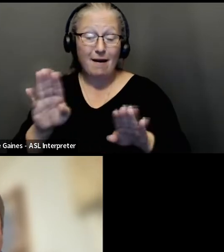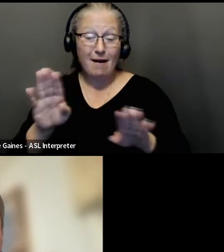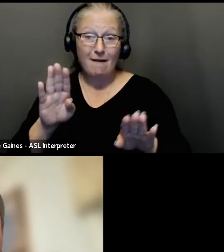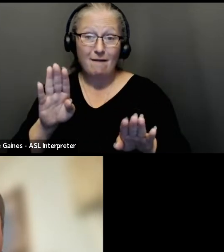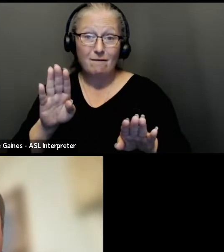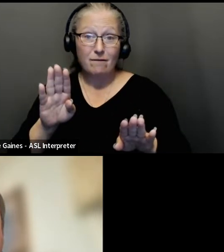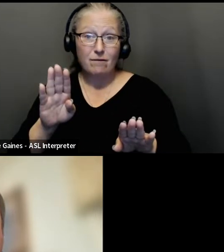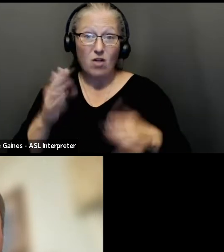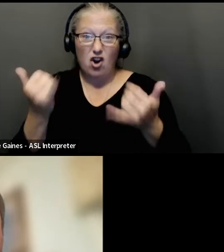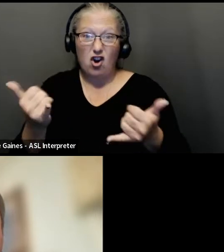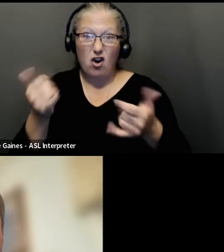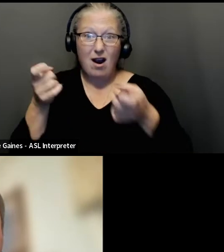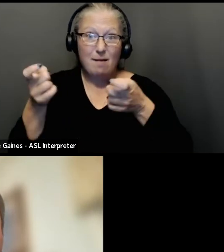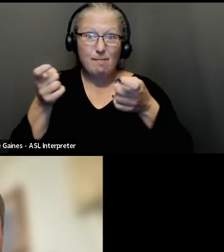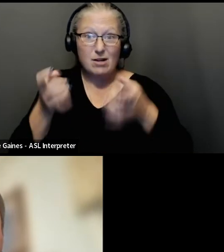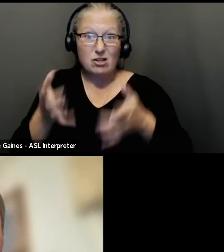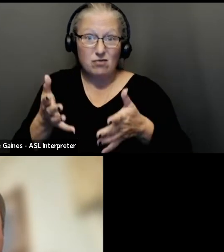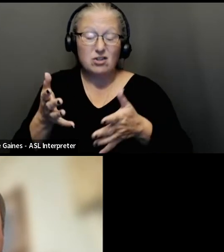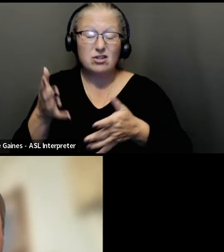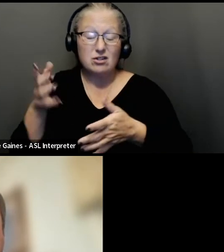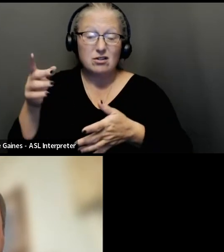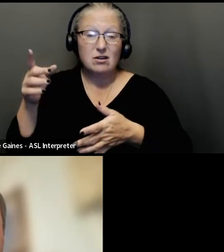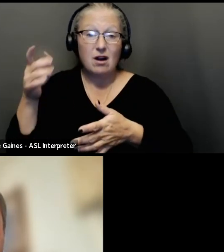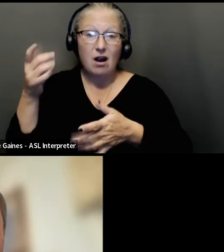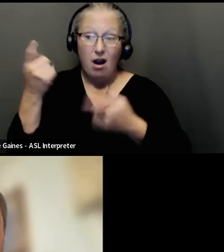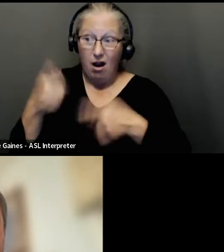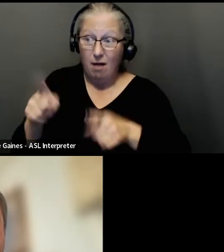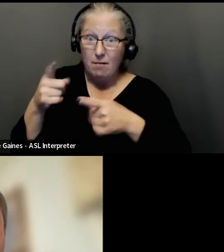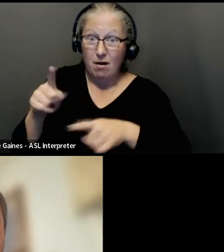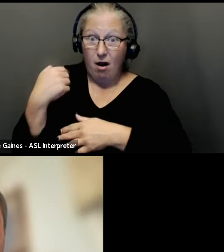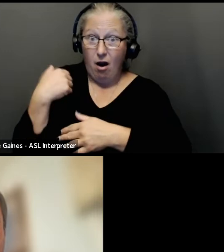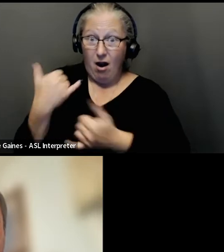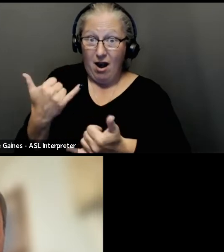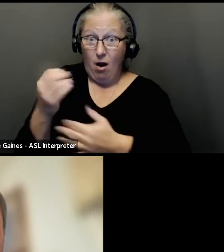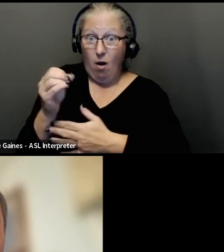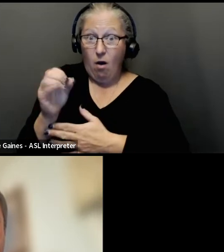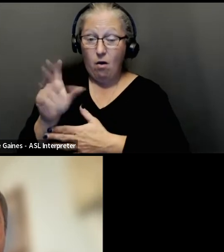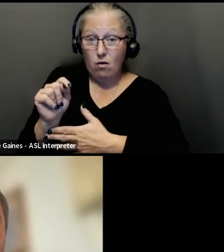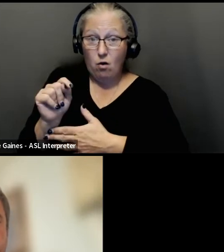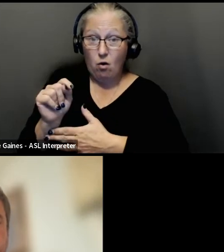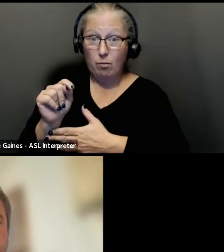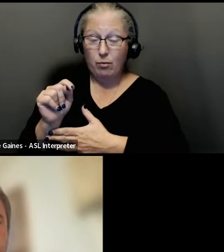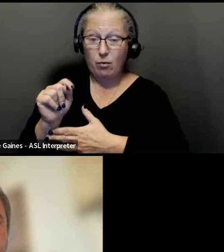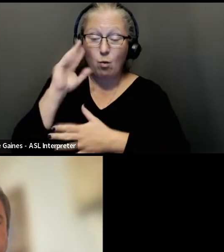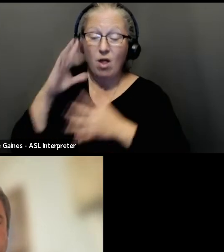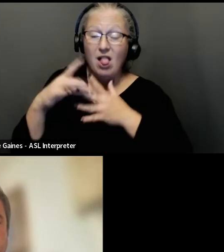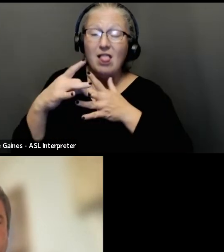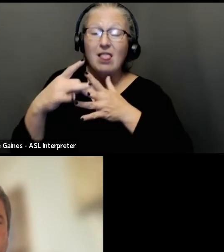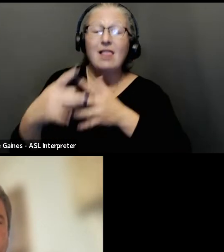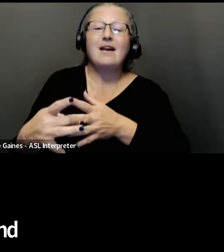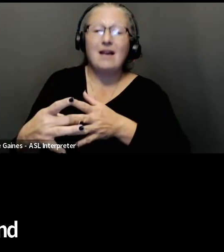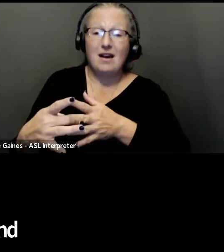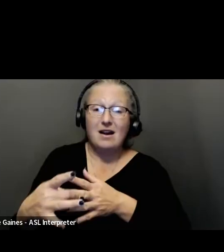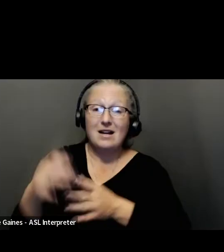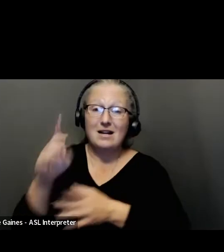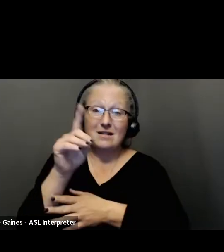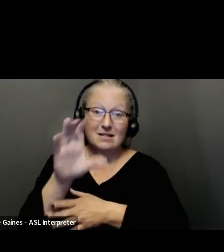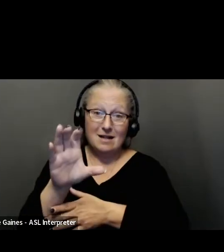current administration is occurring in October, that it is leading toward a